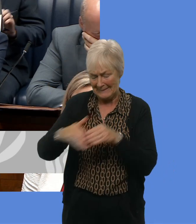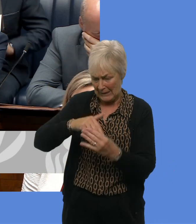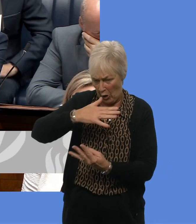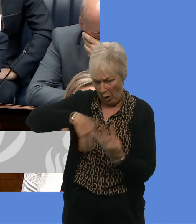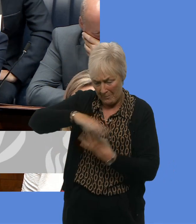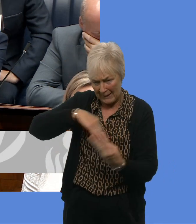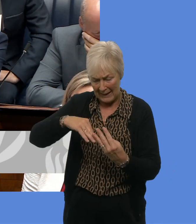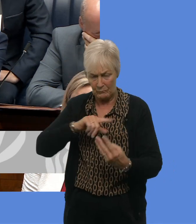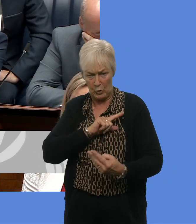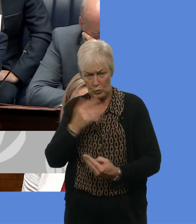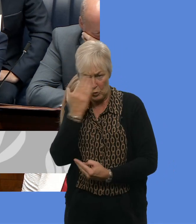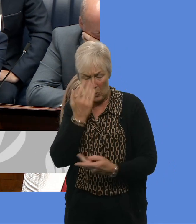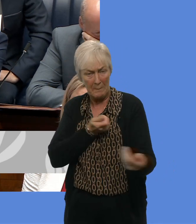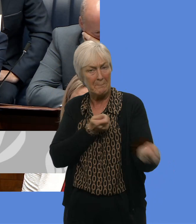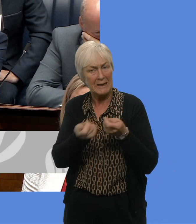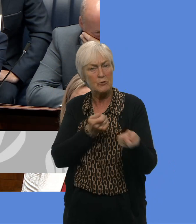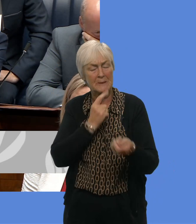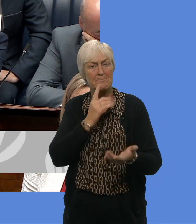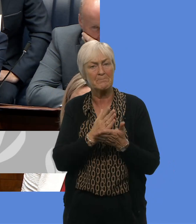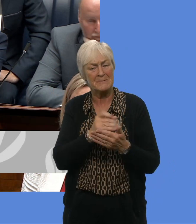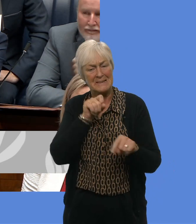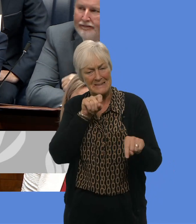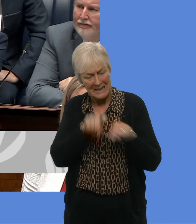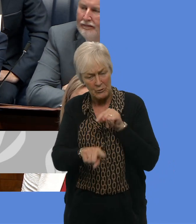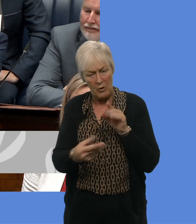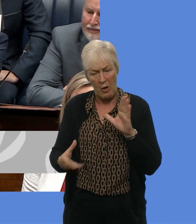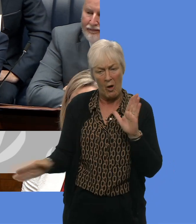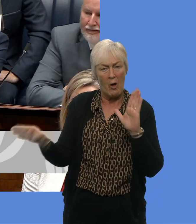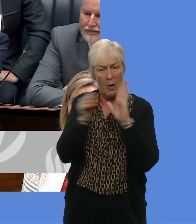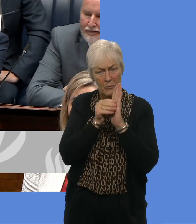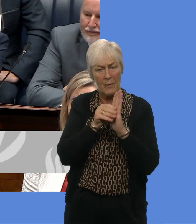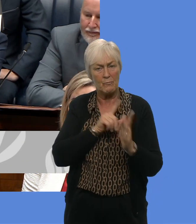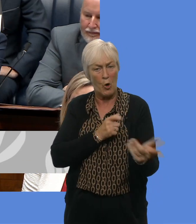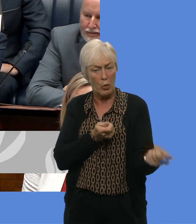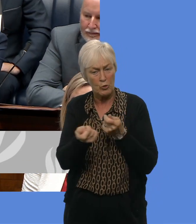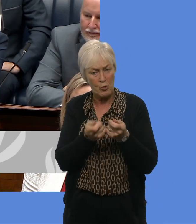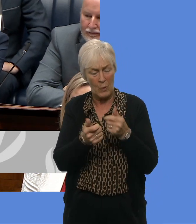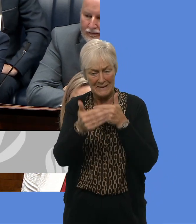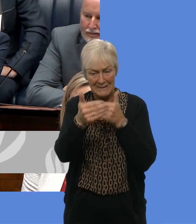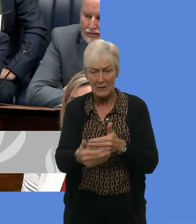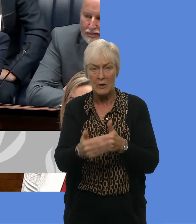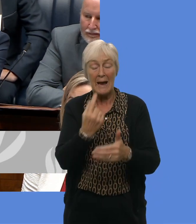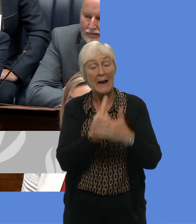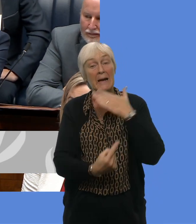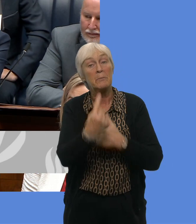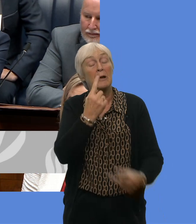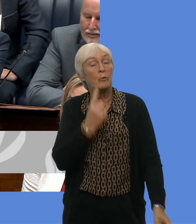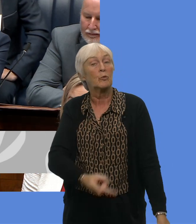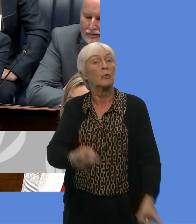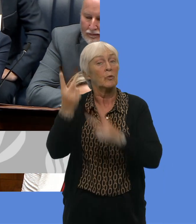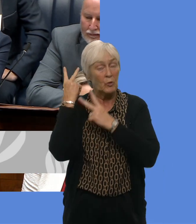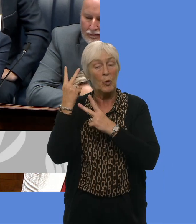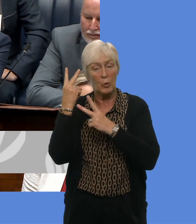school management, which are in particular suboptimal for the controlled sector. And the Independent Review of Education